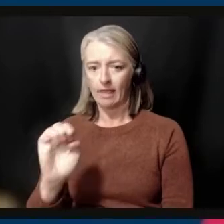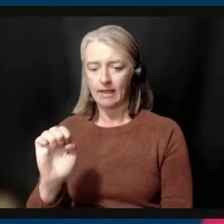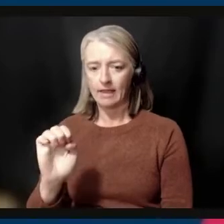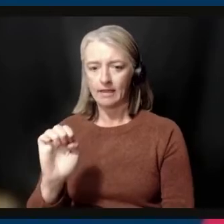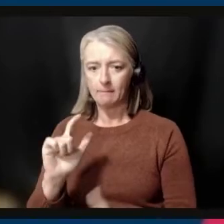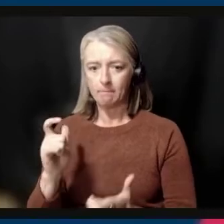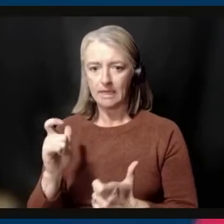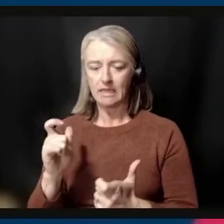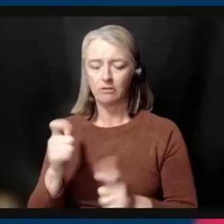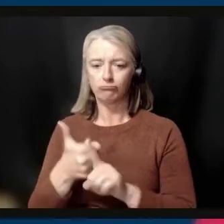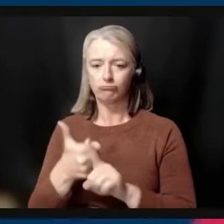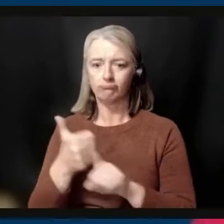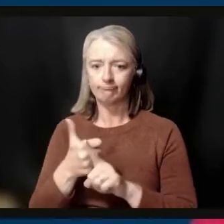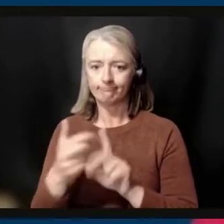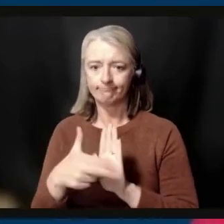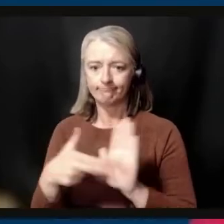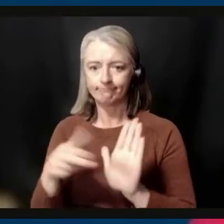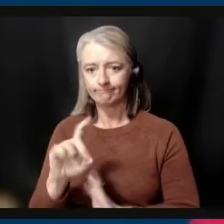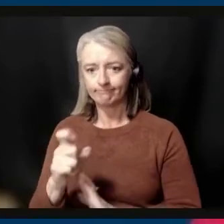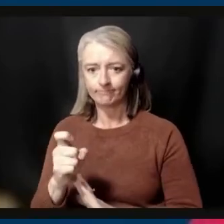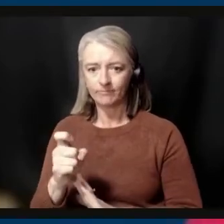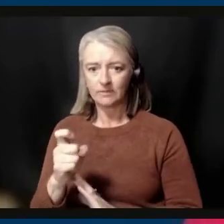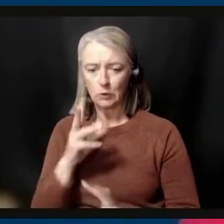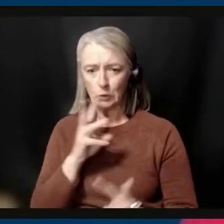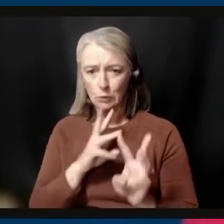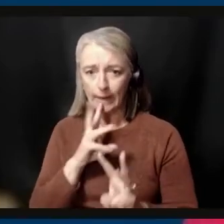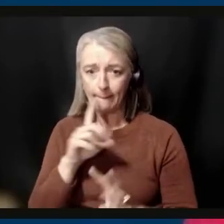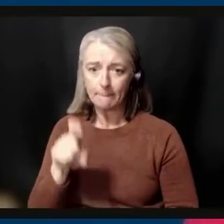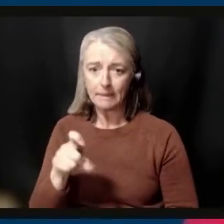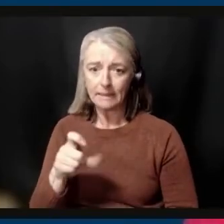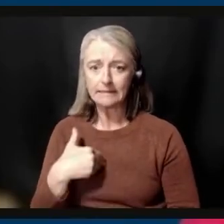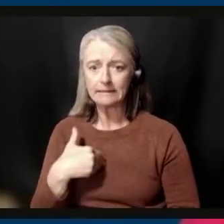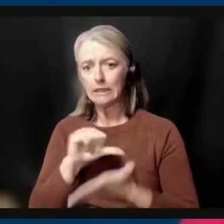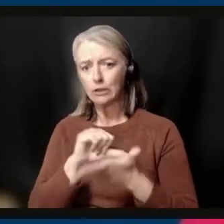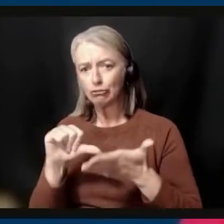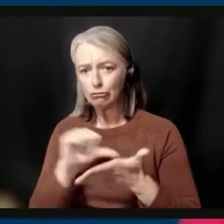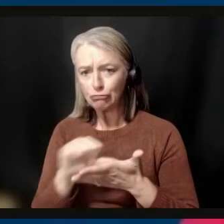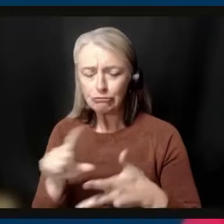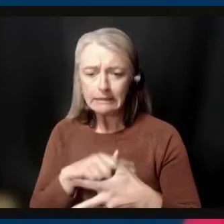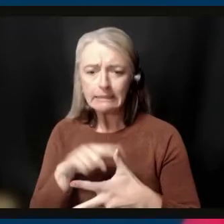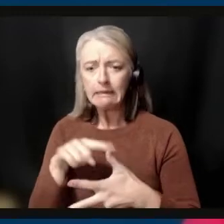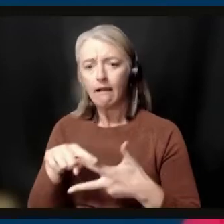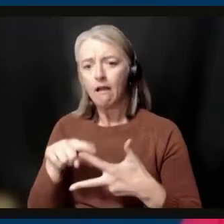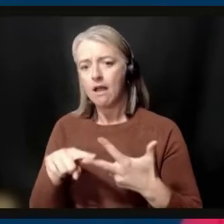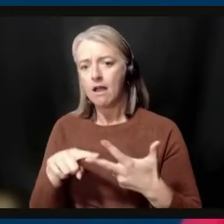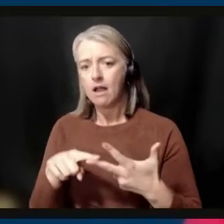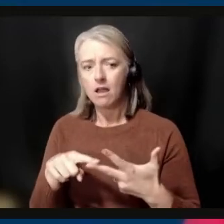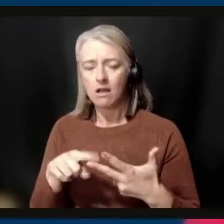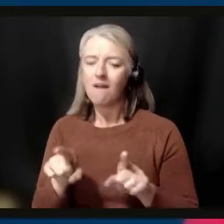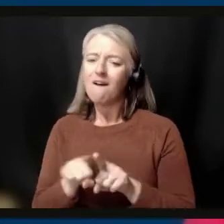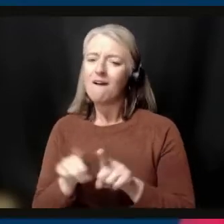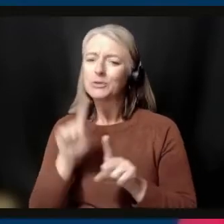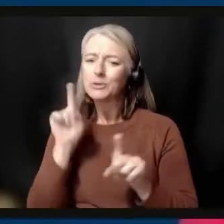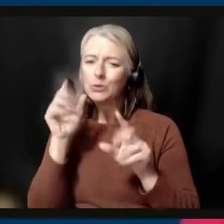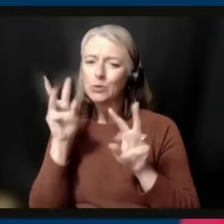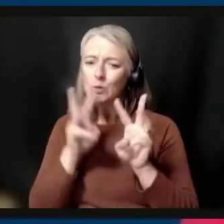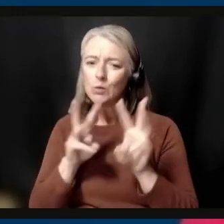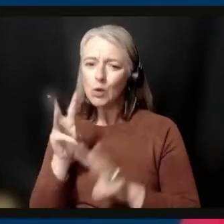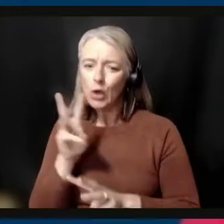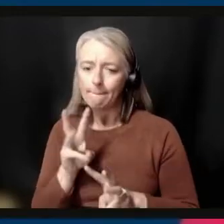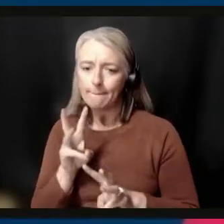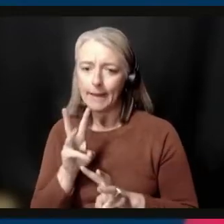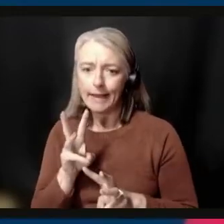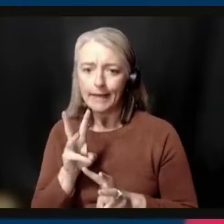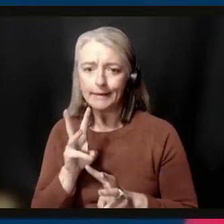I was worried that, does that mean that I would have to have all these surgeries? I was also worried about insurance,